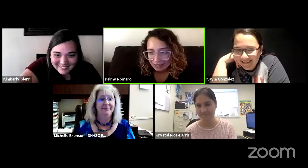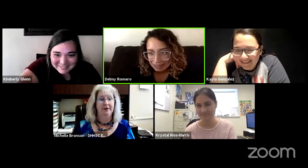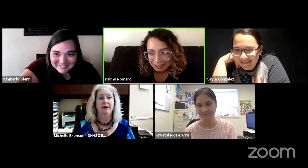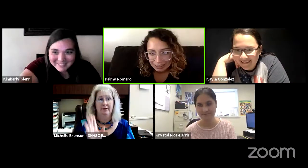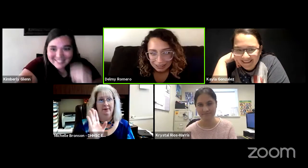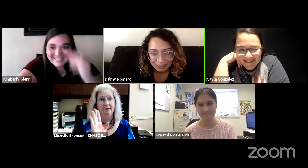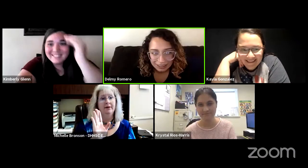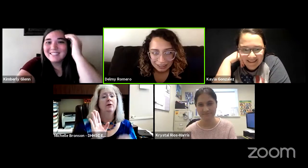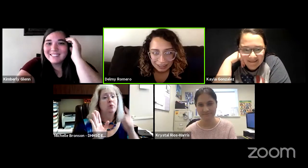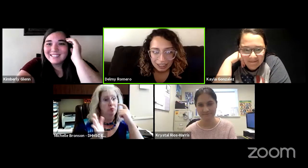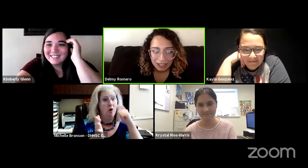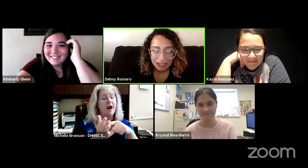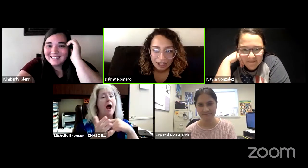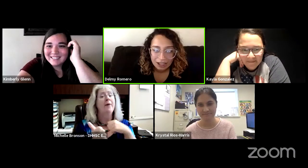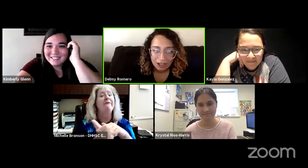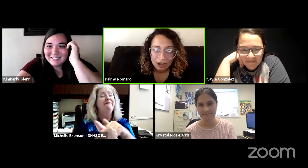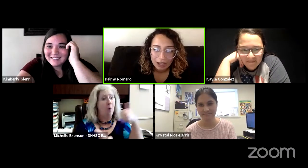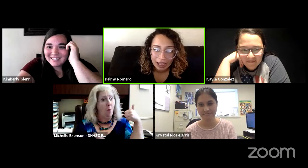points.